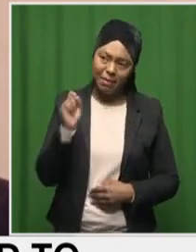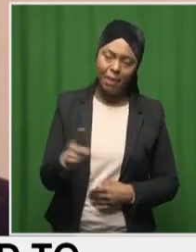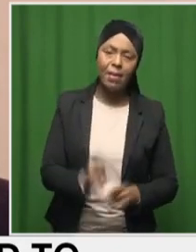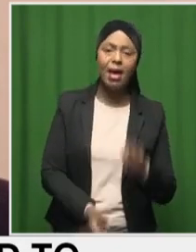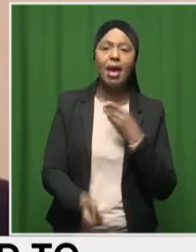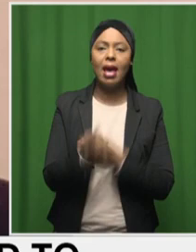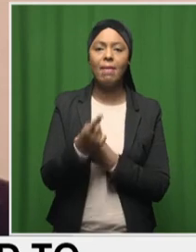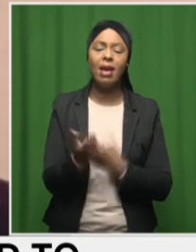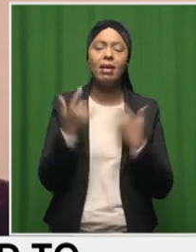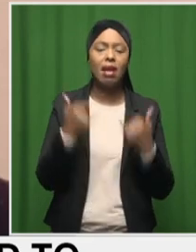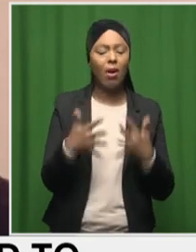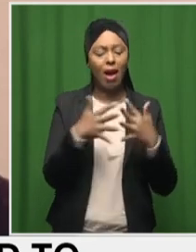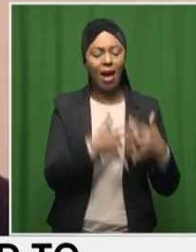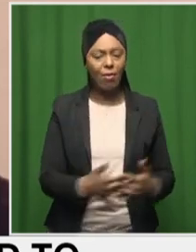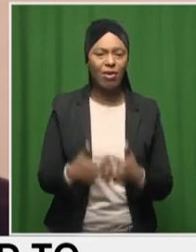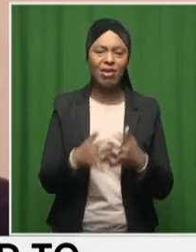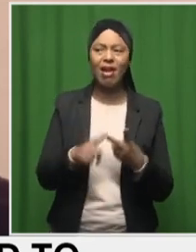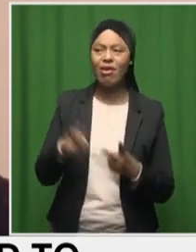this American-Russian